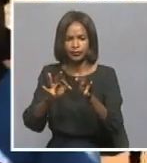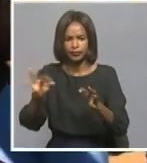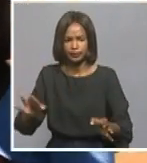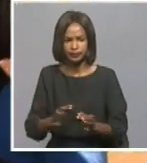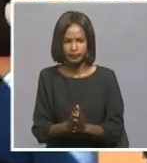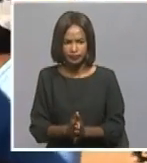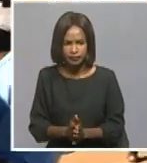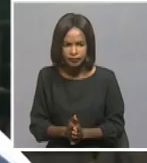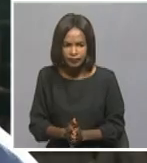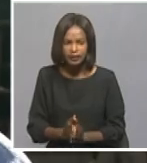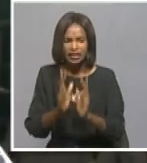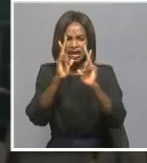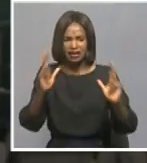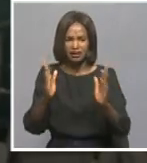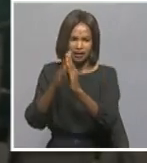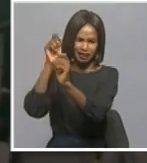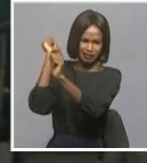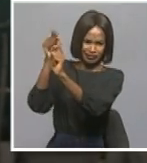of the people here in this informal settlement